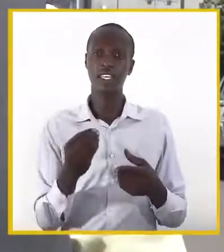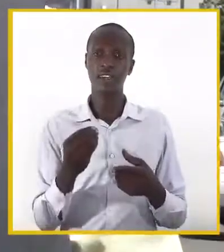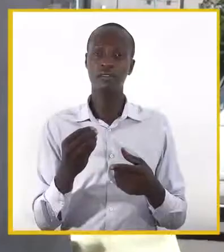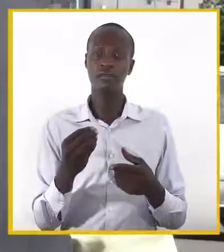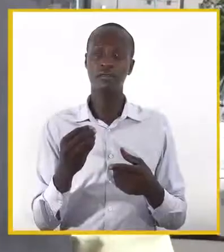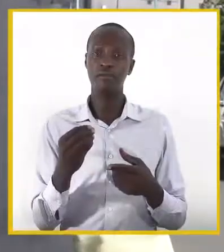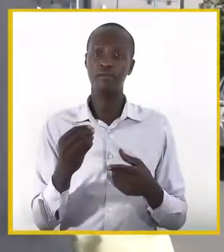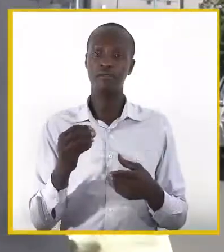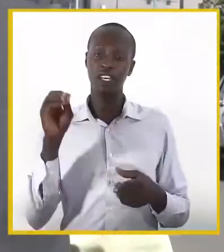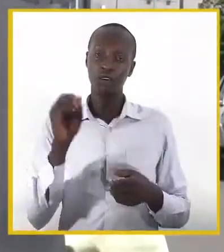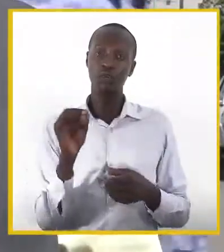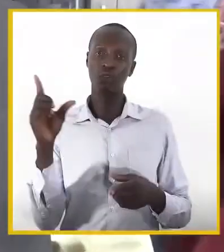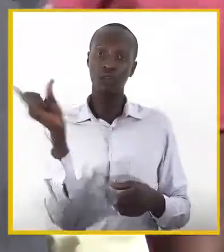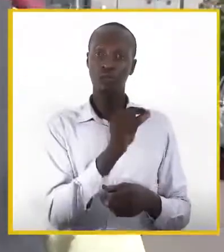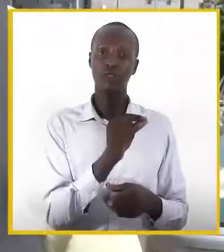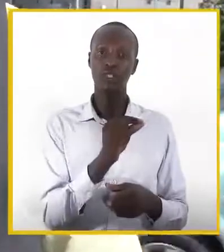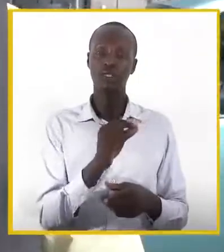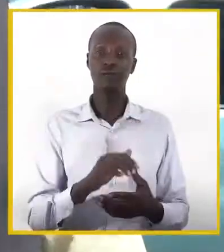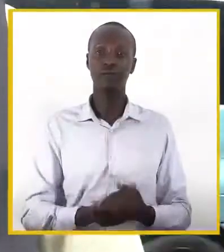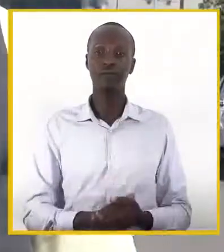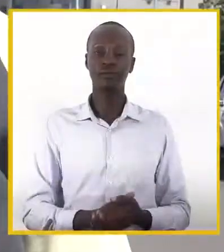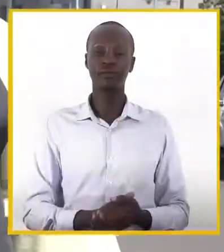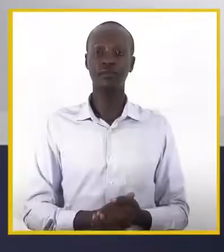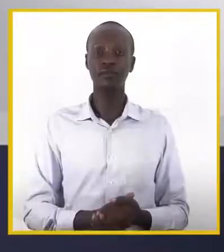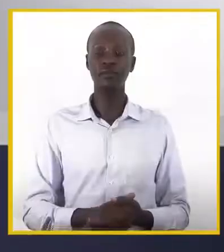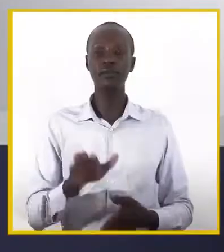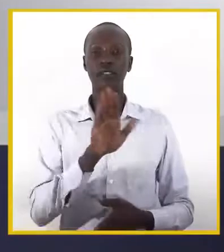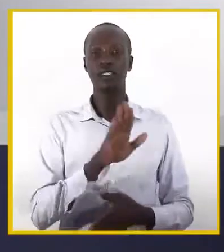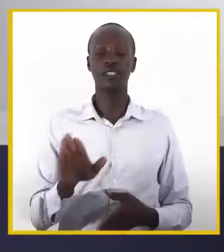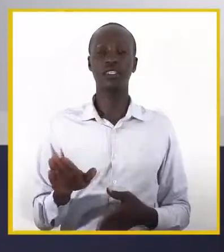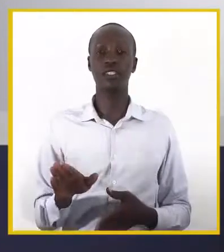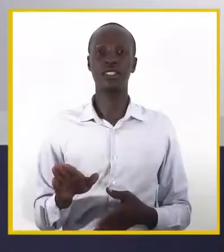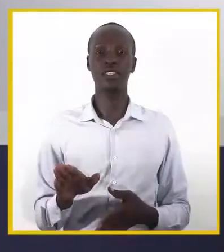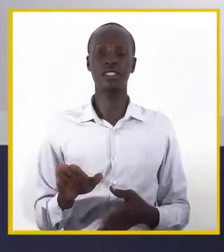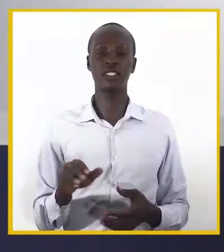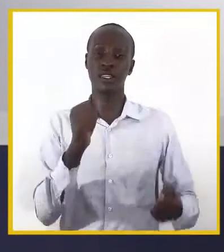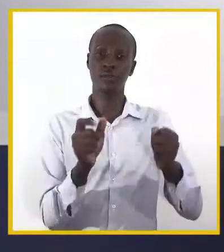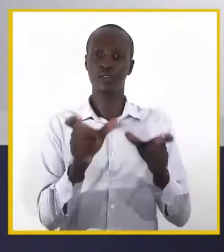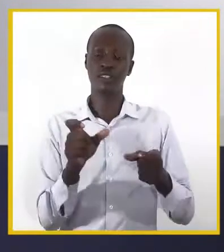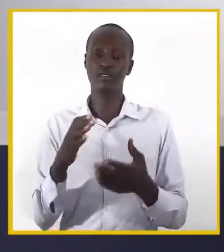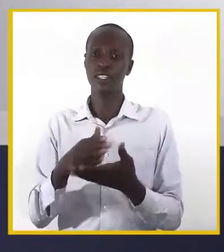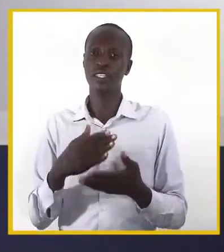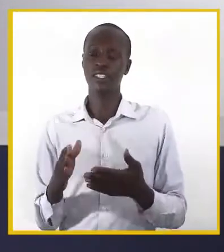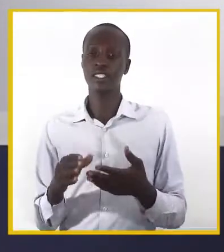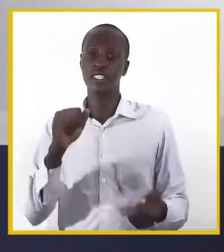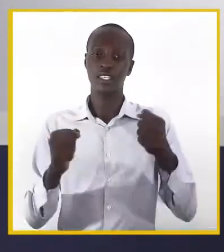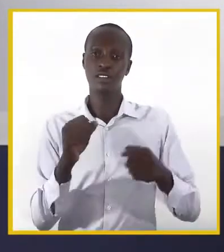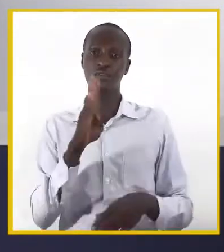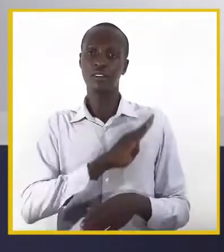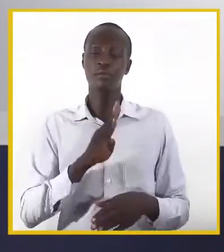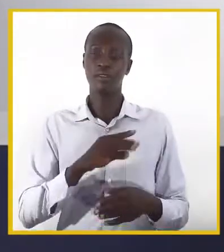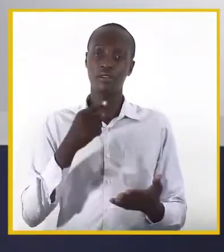a safe speed. That's our driver. You have to be safe. Some motorists shared their insights on driving